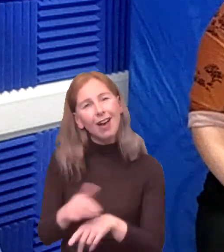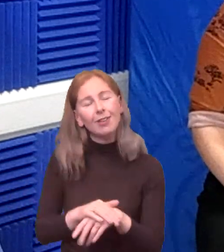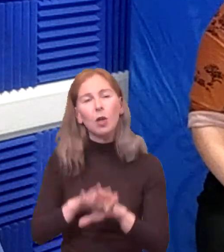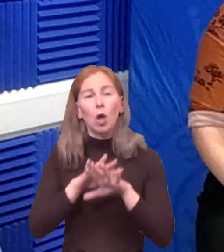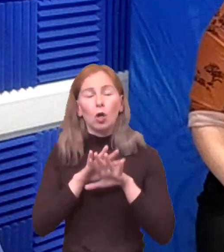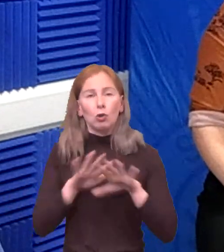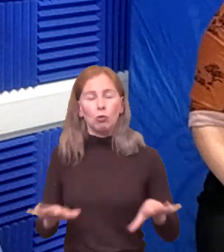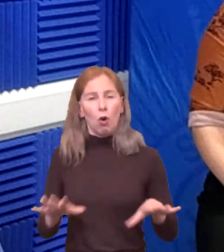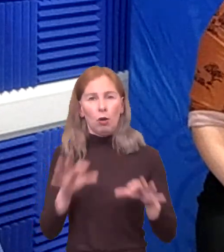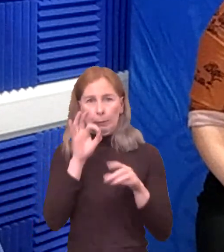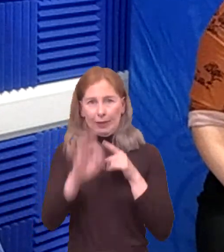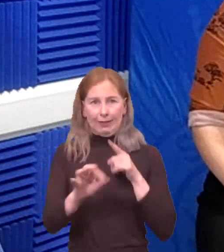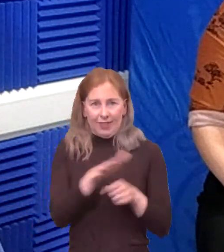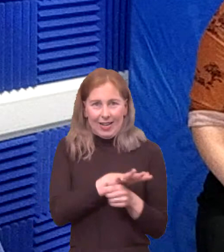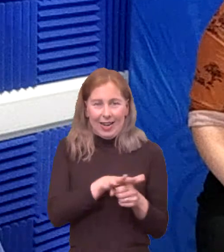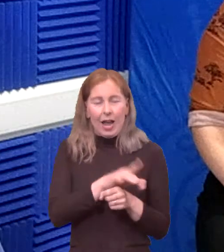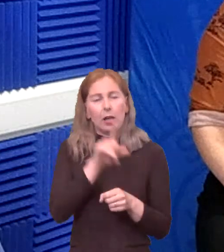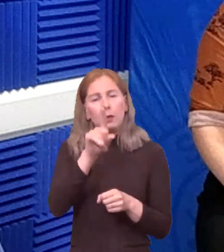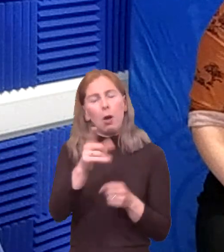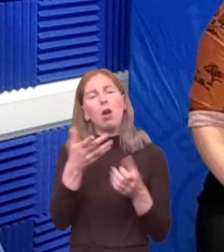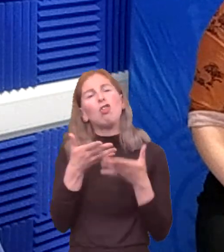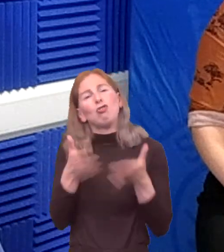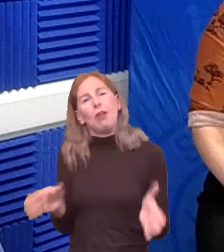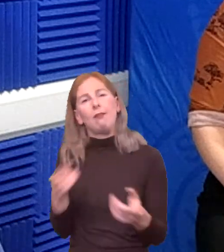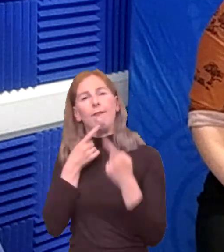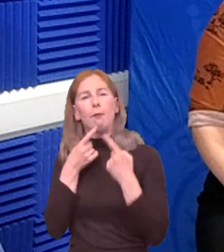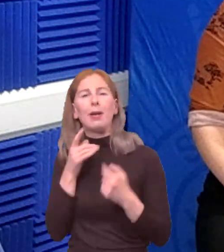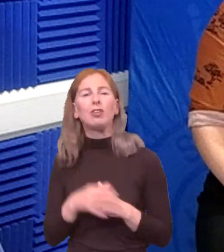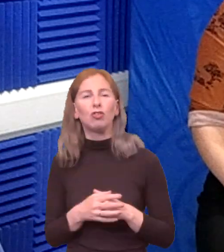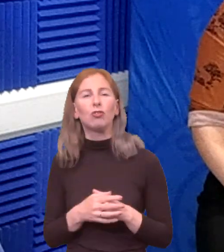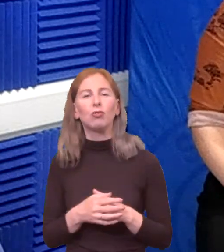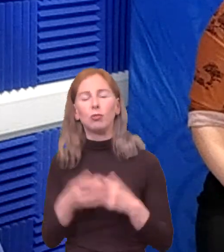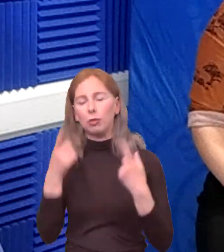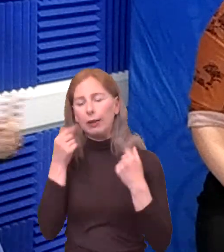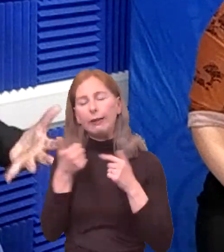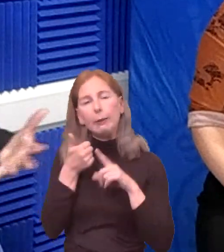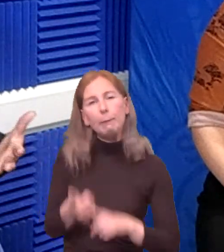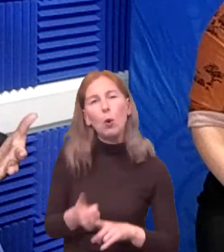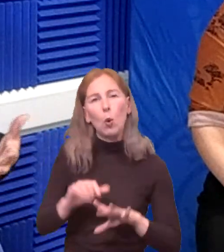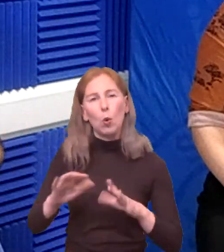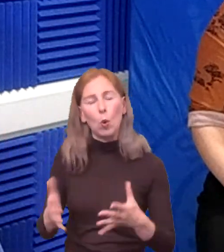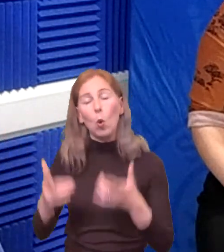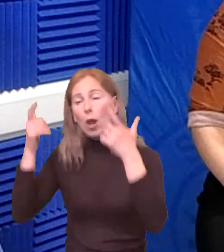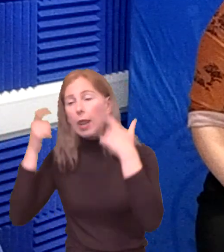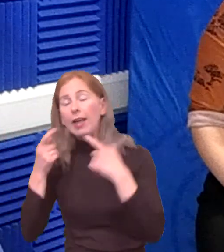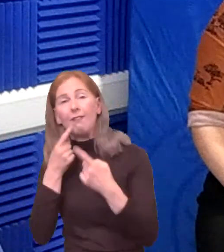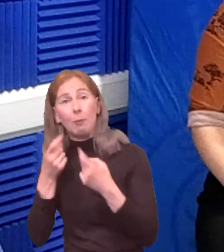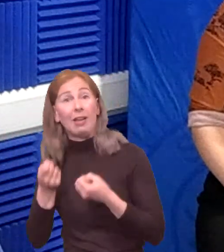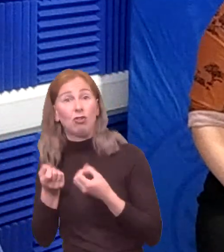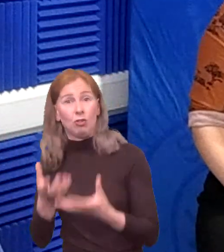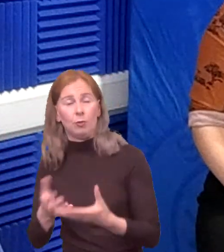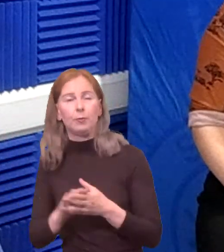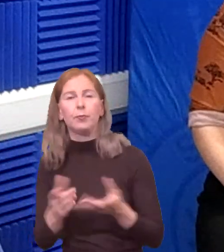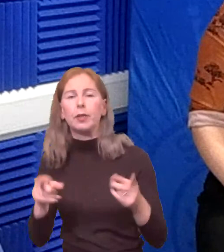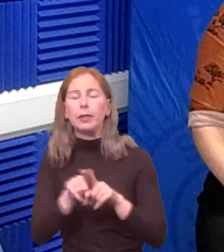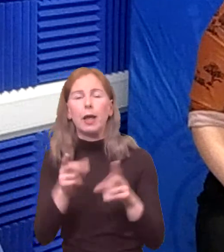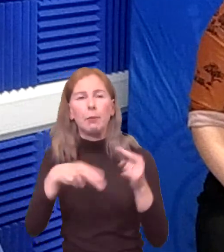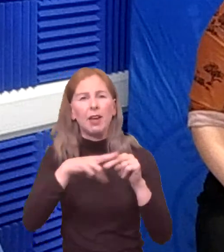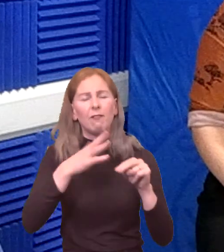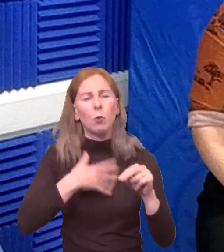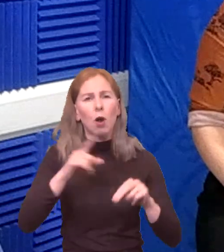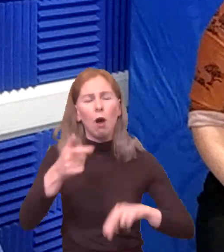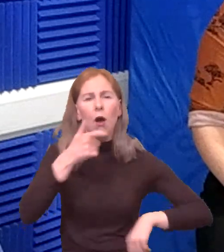a member's perspective, just for a bit of support. And if you wanted any of the resources that we've mentioned in terms of livestock worrying